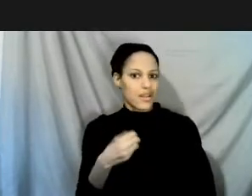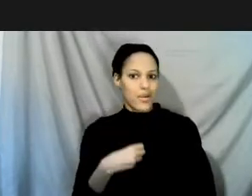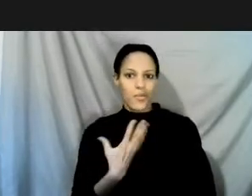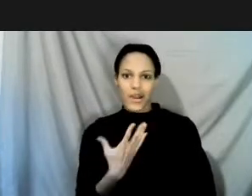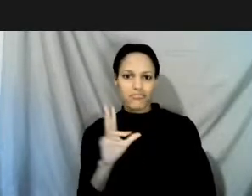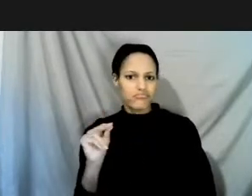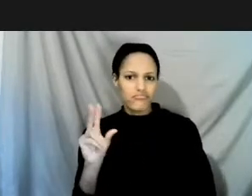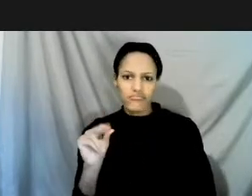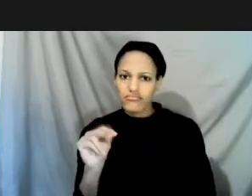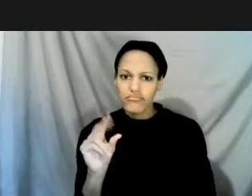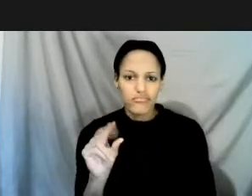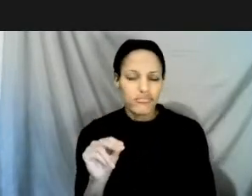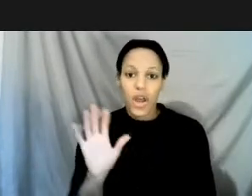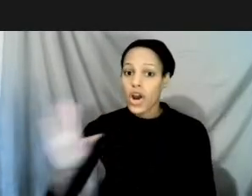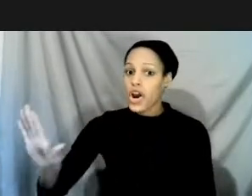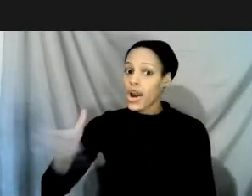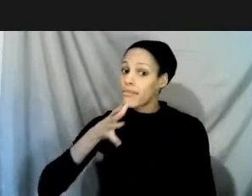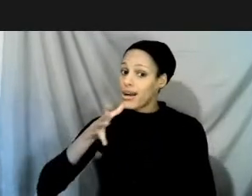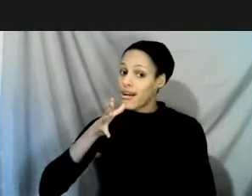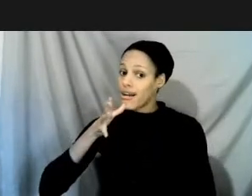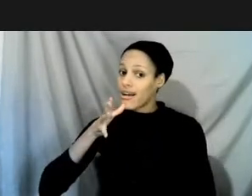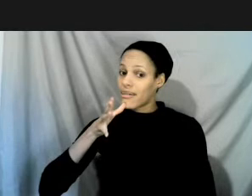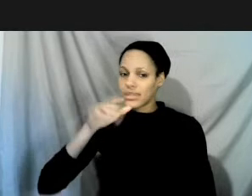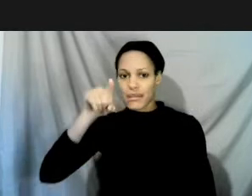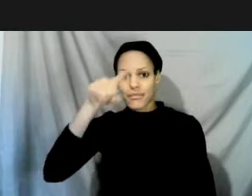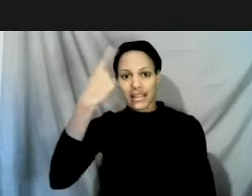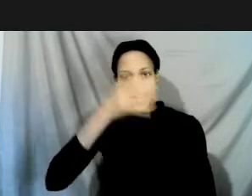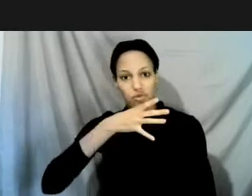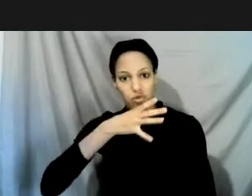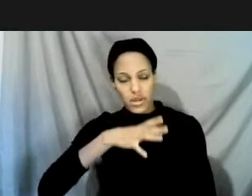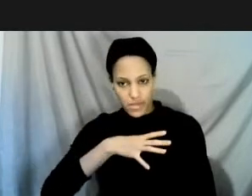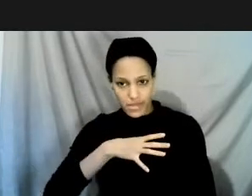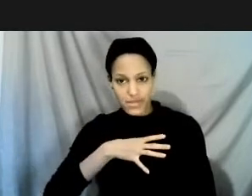her mother was a Black woman, great grandma